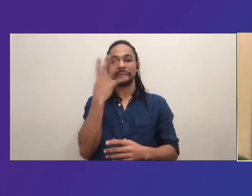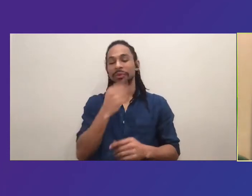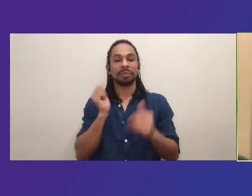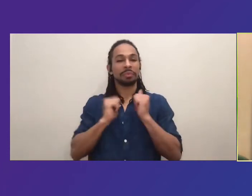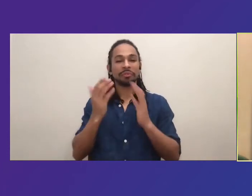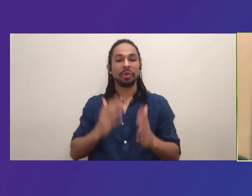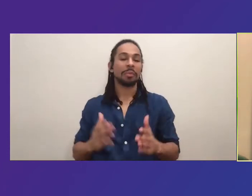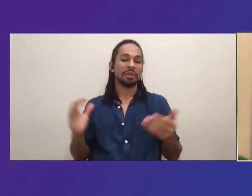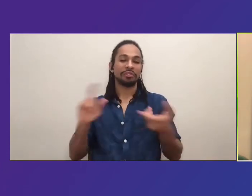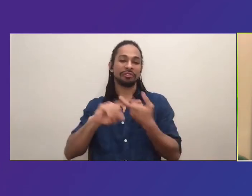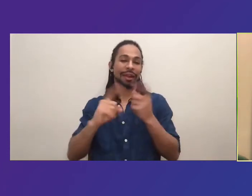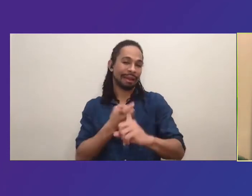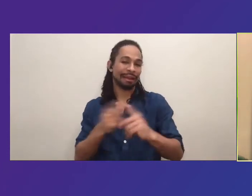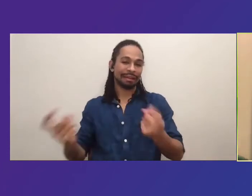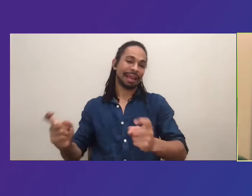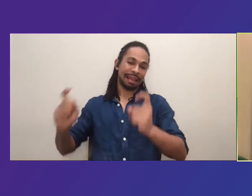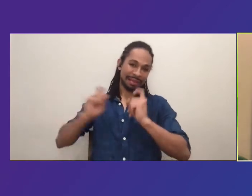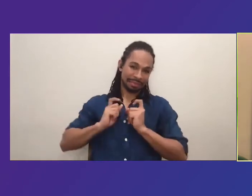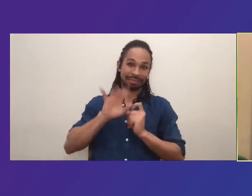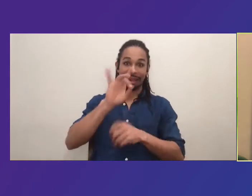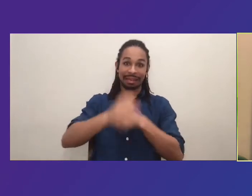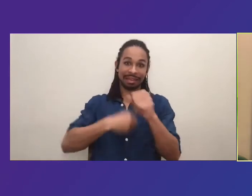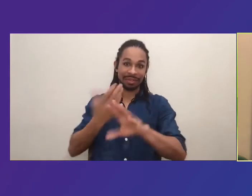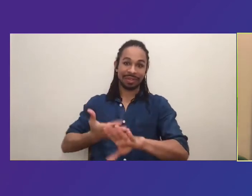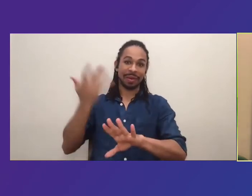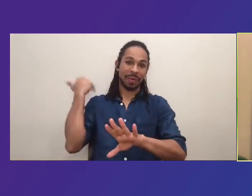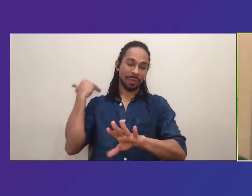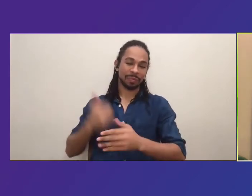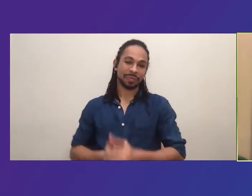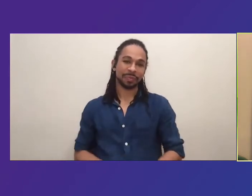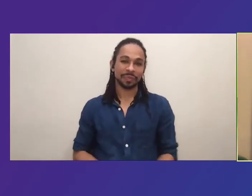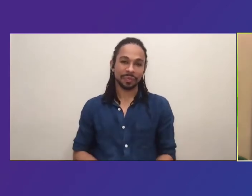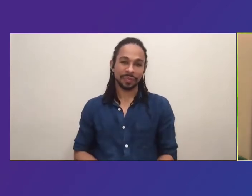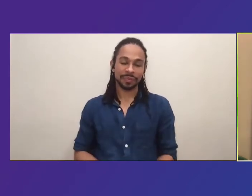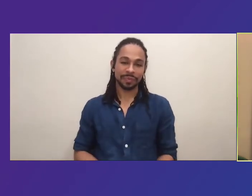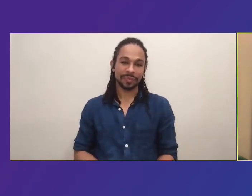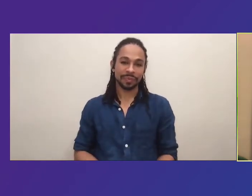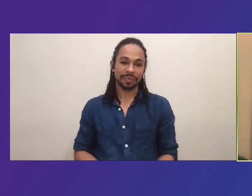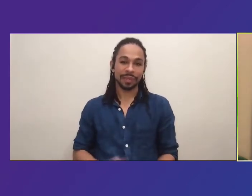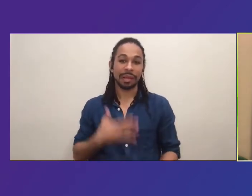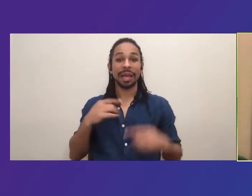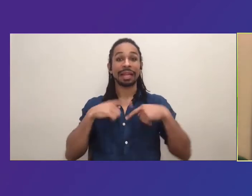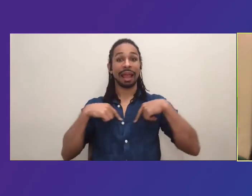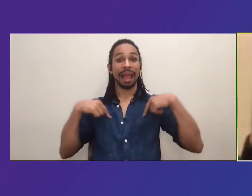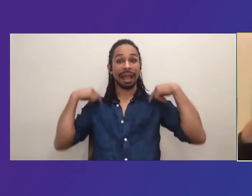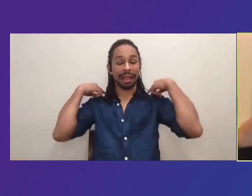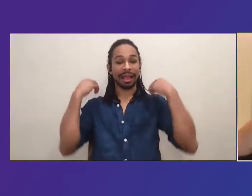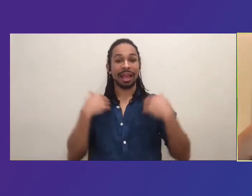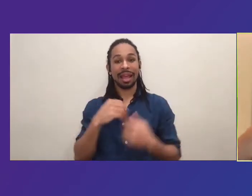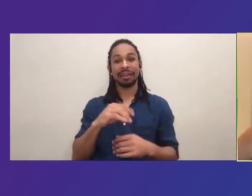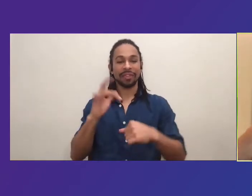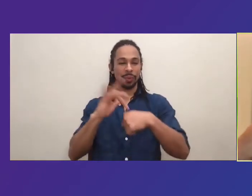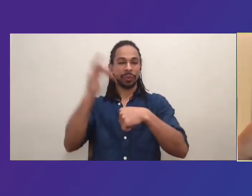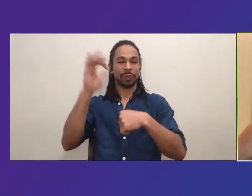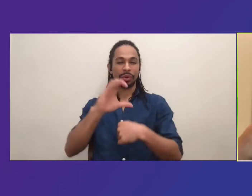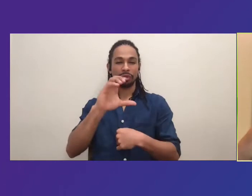gave me maybe about 8 years ago. Around my neck, I have a chrome